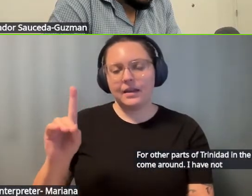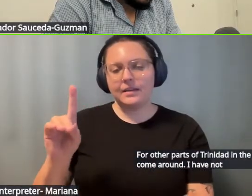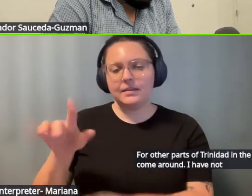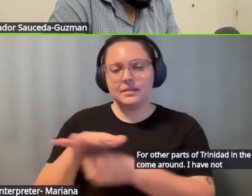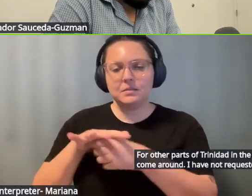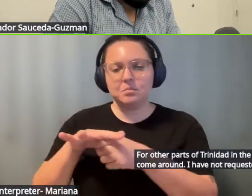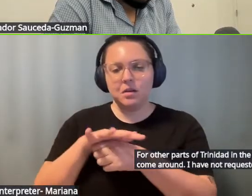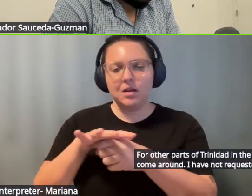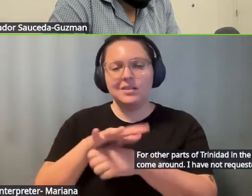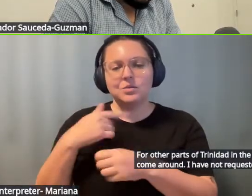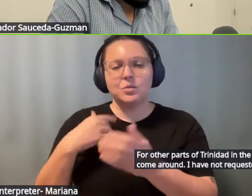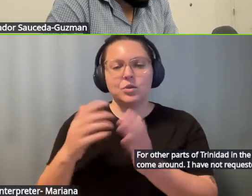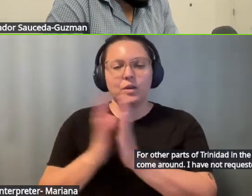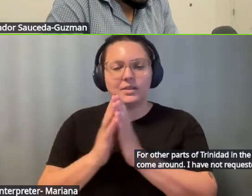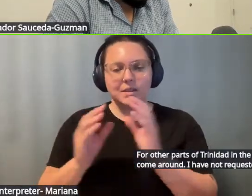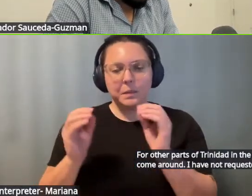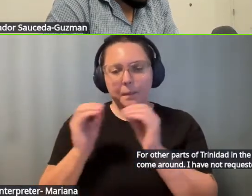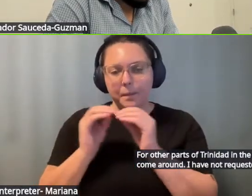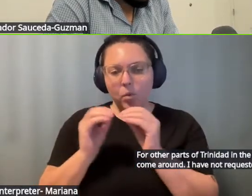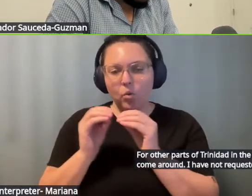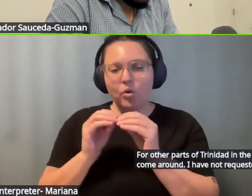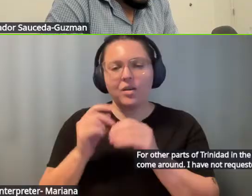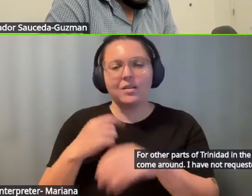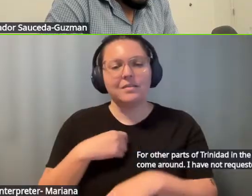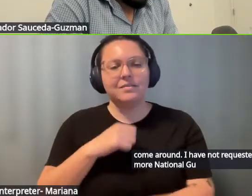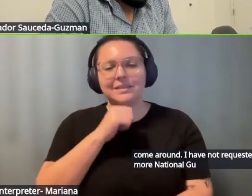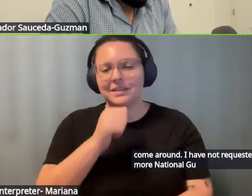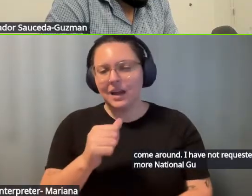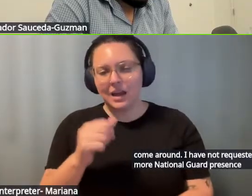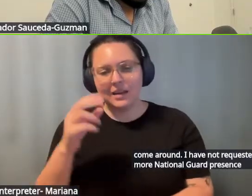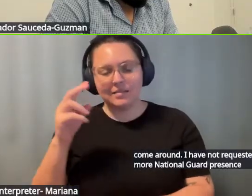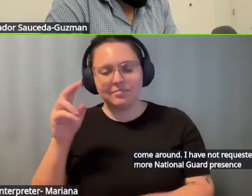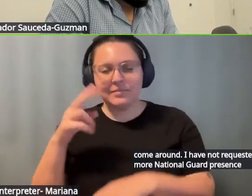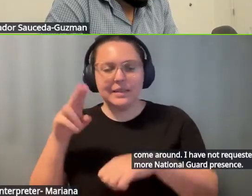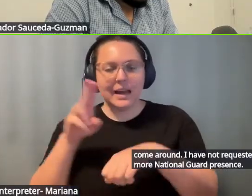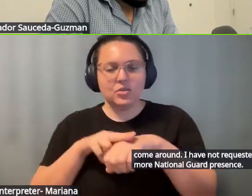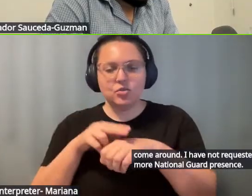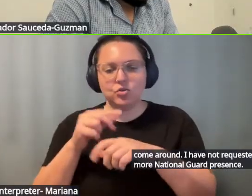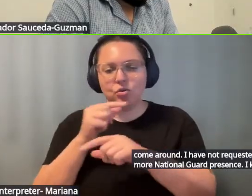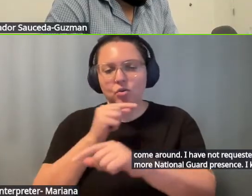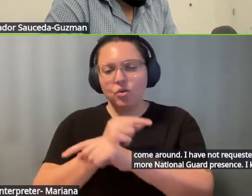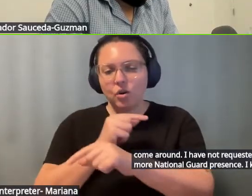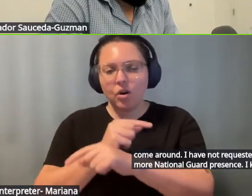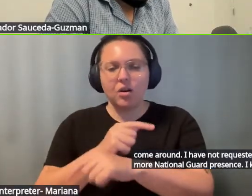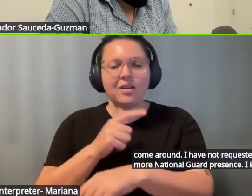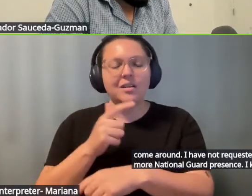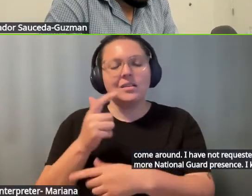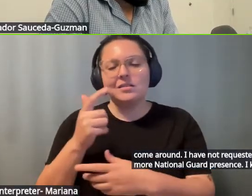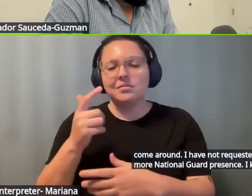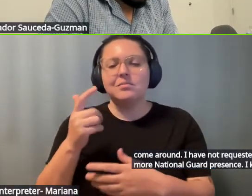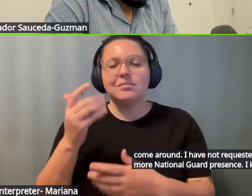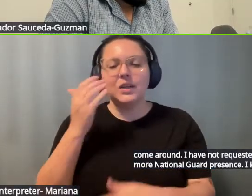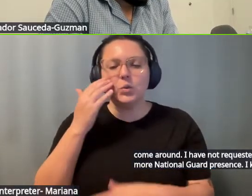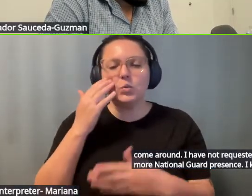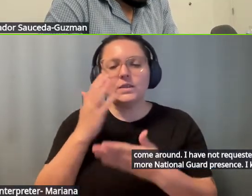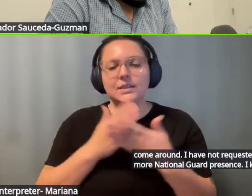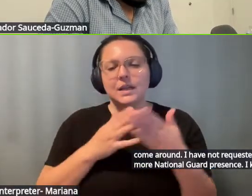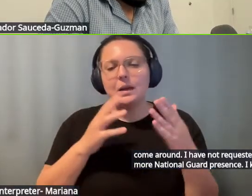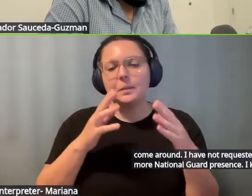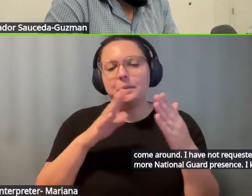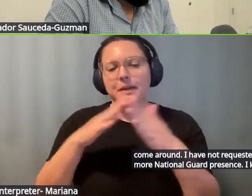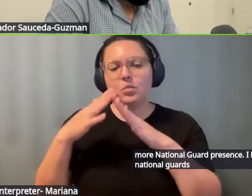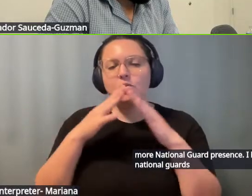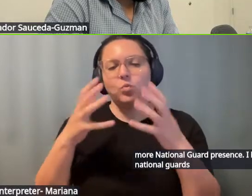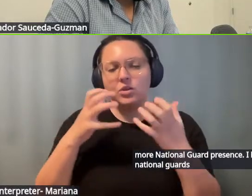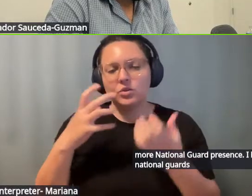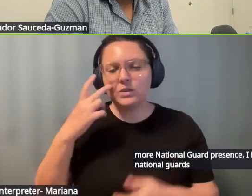federal presence. I have not requested more National Guard presence. I know some neighbors want to see federal and National Guards